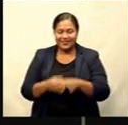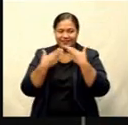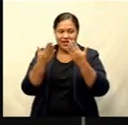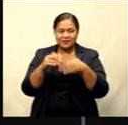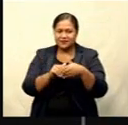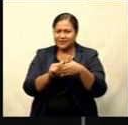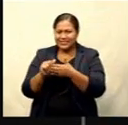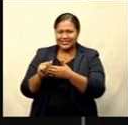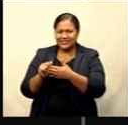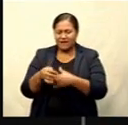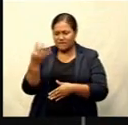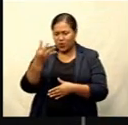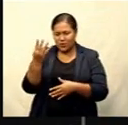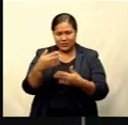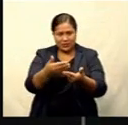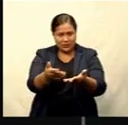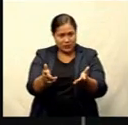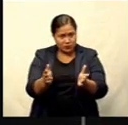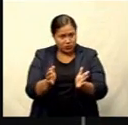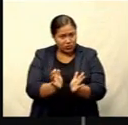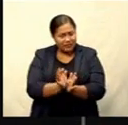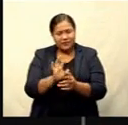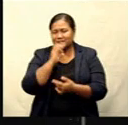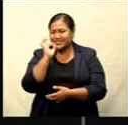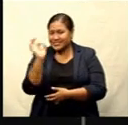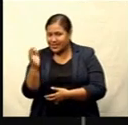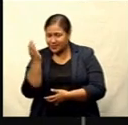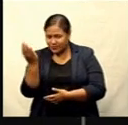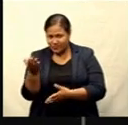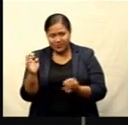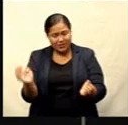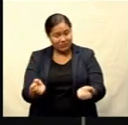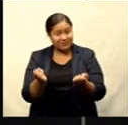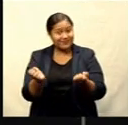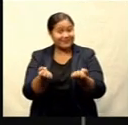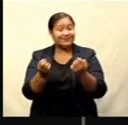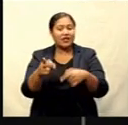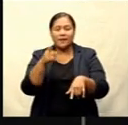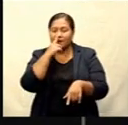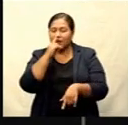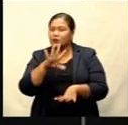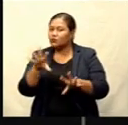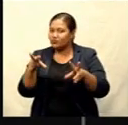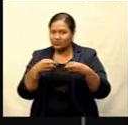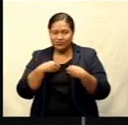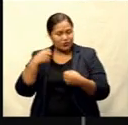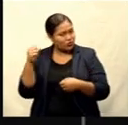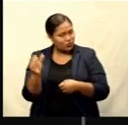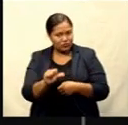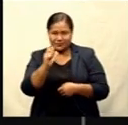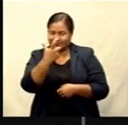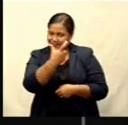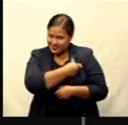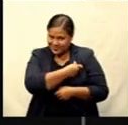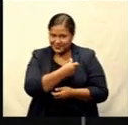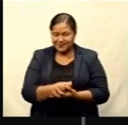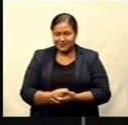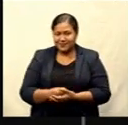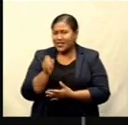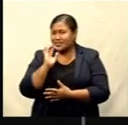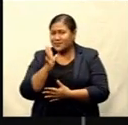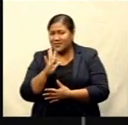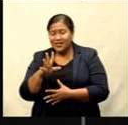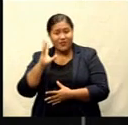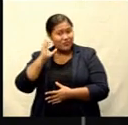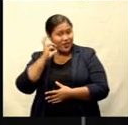Leaders of the 14 provinces have been urged to encourage their people to get the COVID-19 jab. Speaking during the Radio